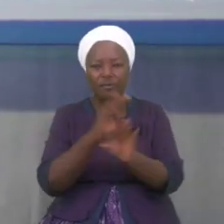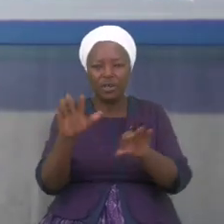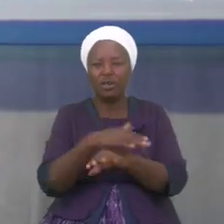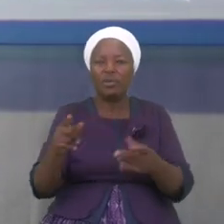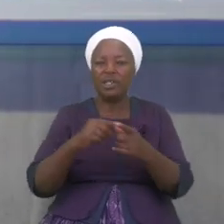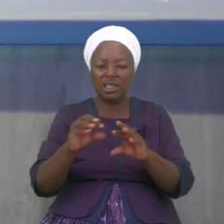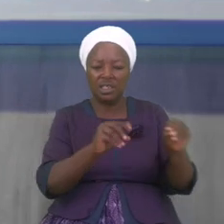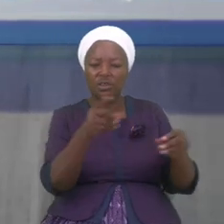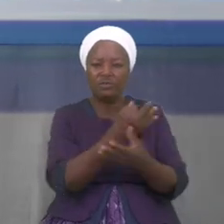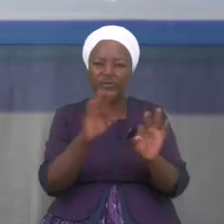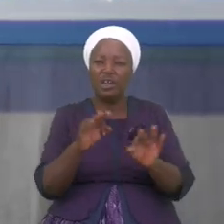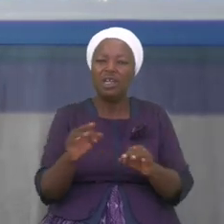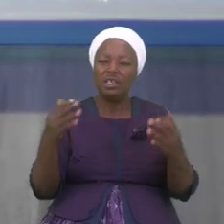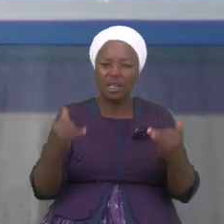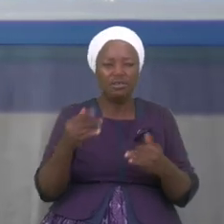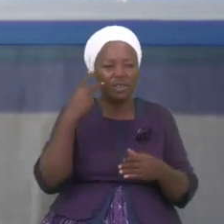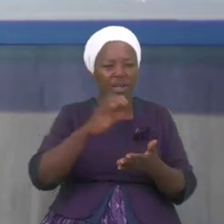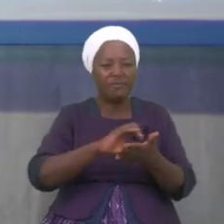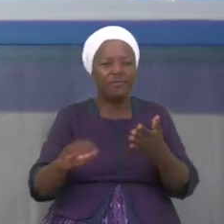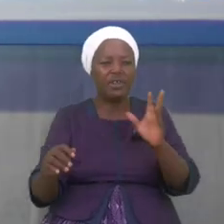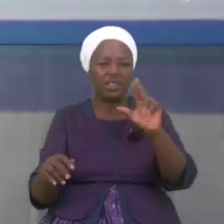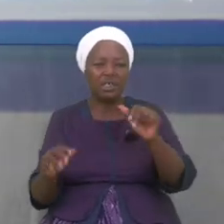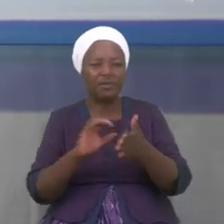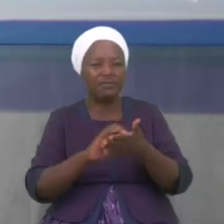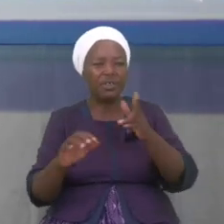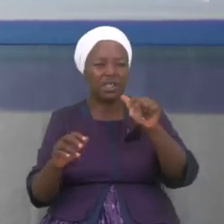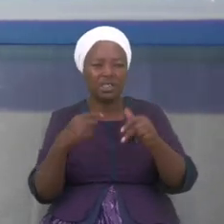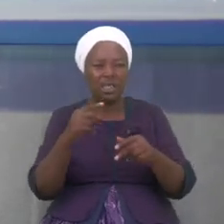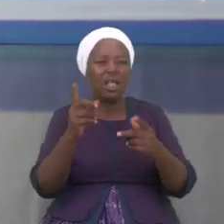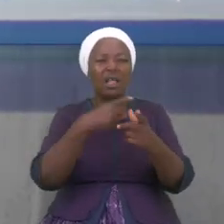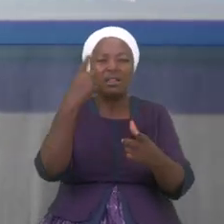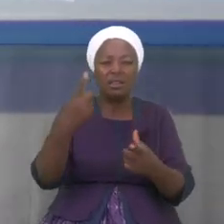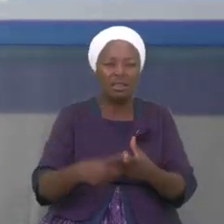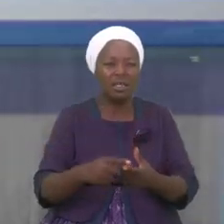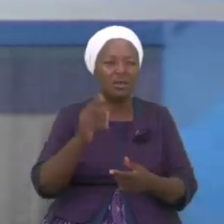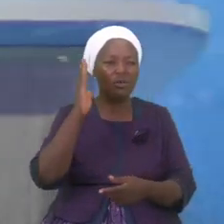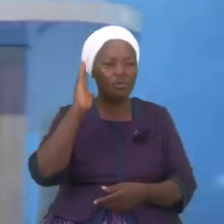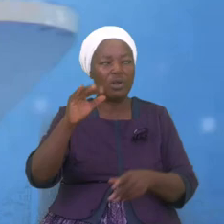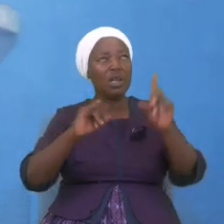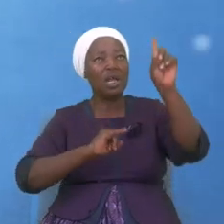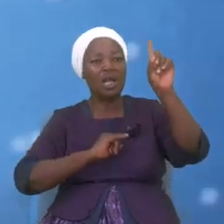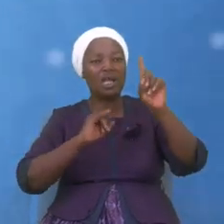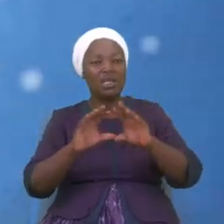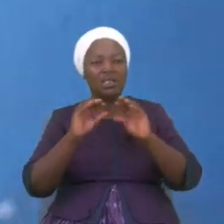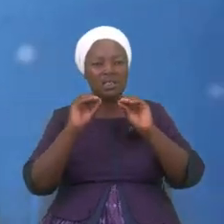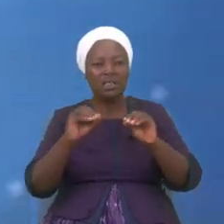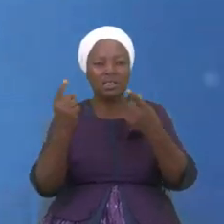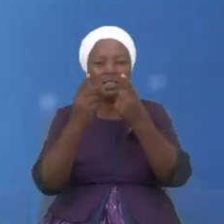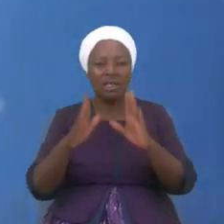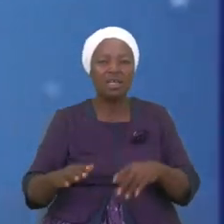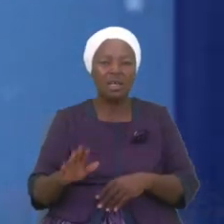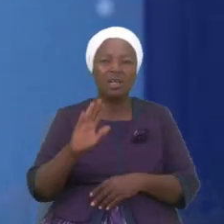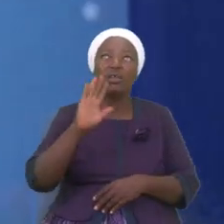you free. Look at verse 13. Verse 13 says, then will I teach transgressors thy way. You'll be